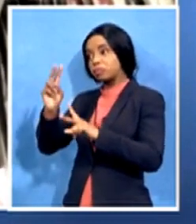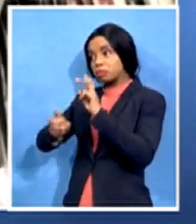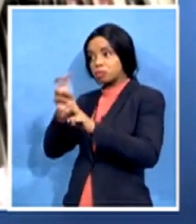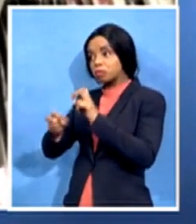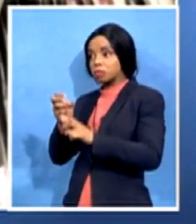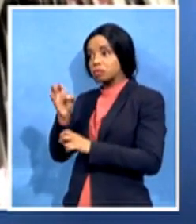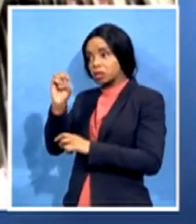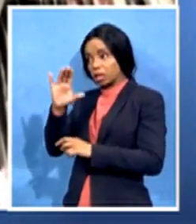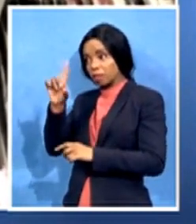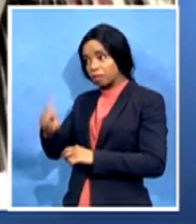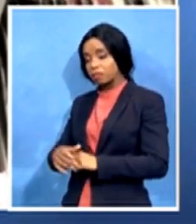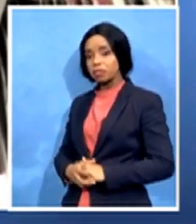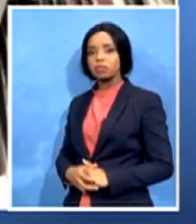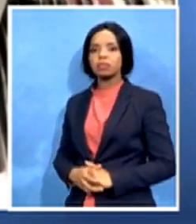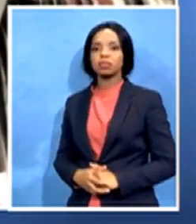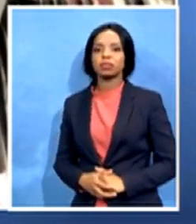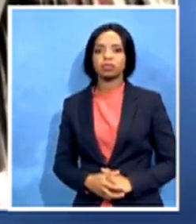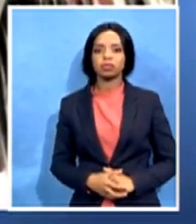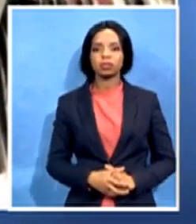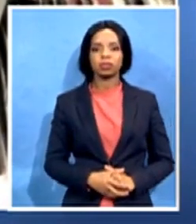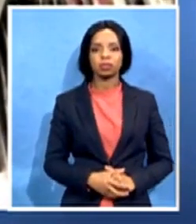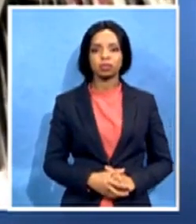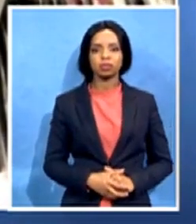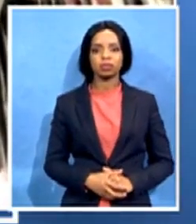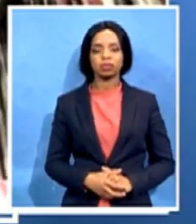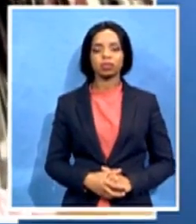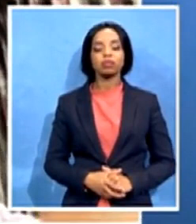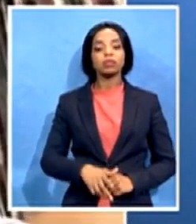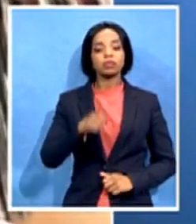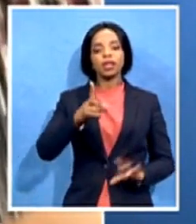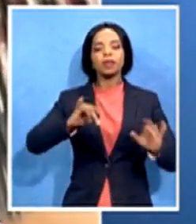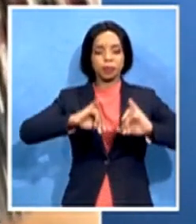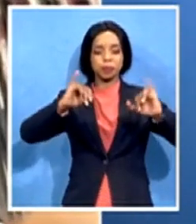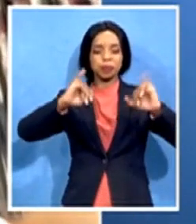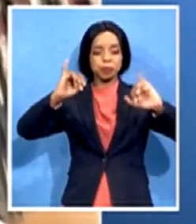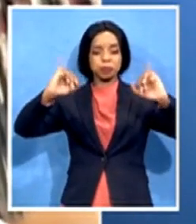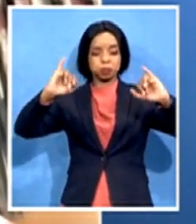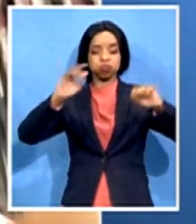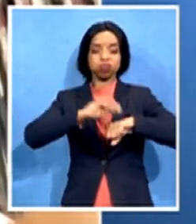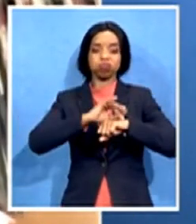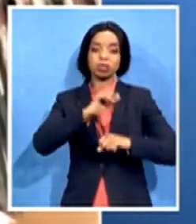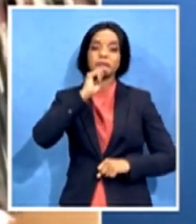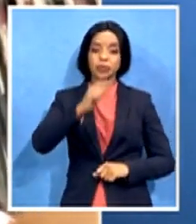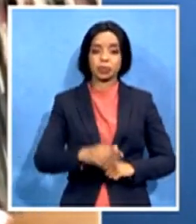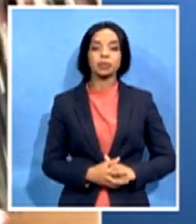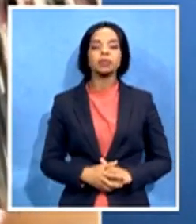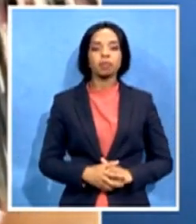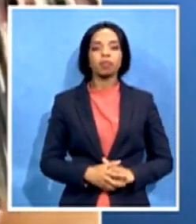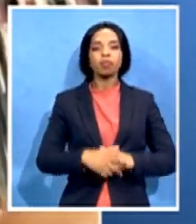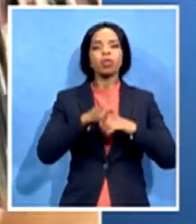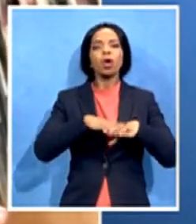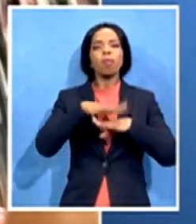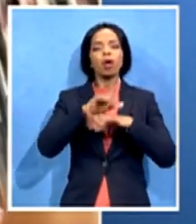The problem is extremely dire, especially after the first 21 days of the